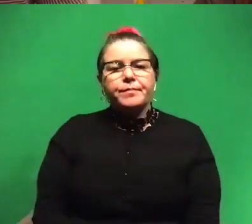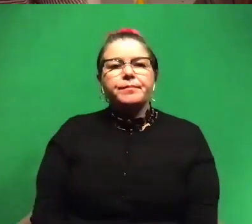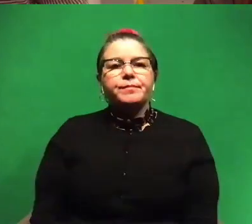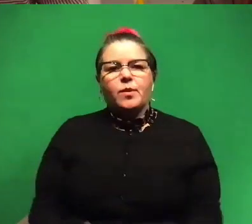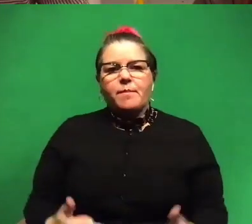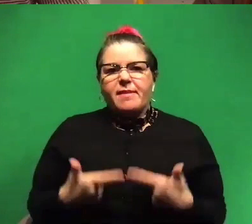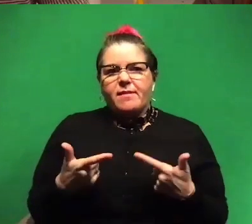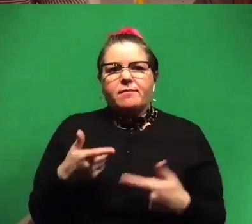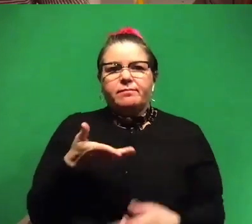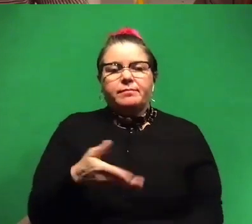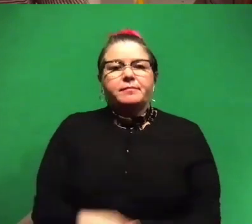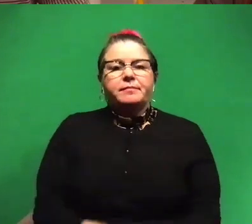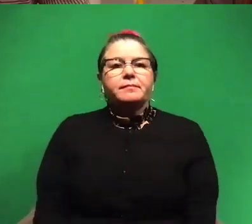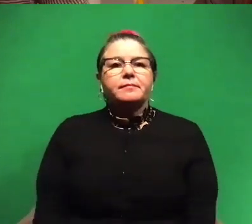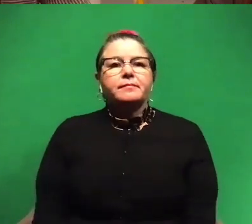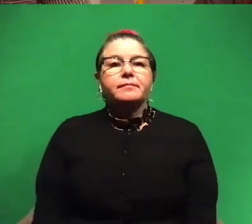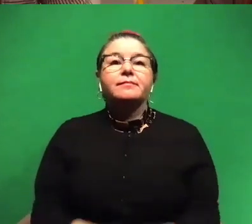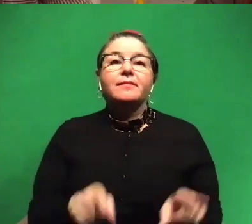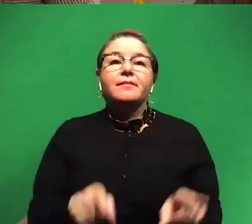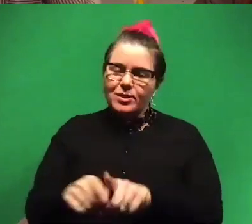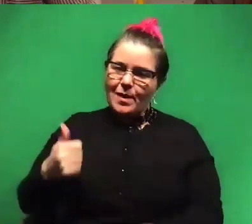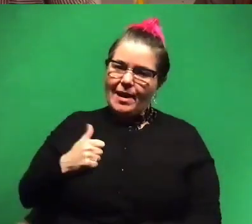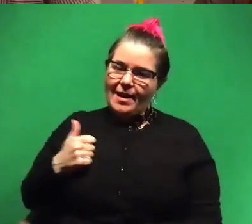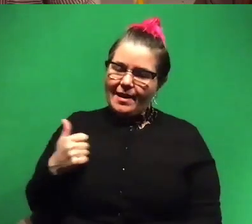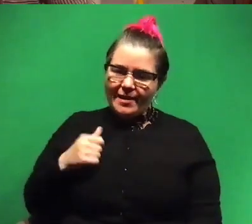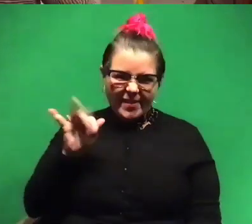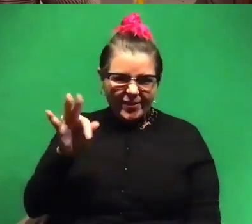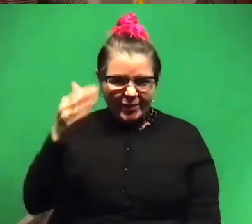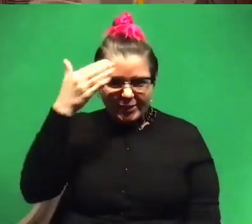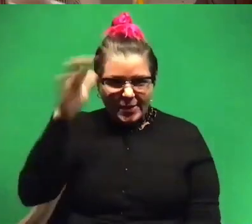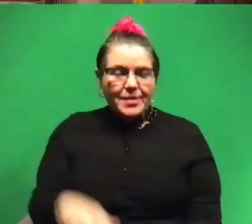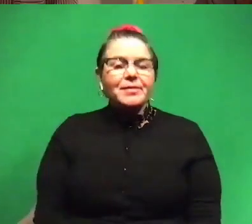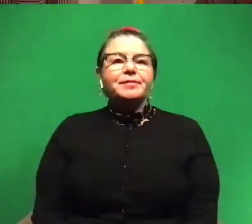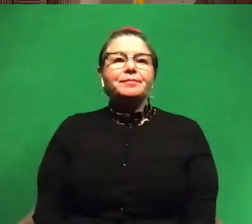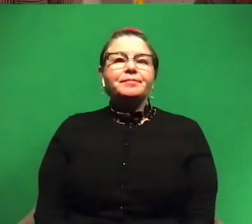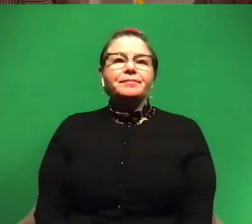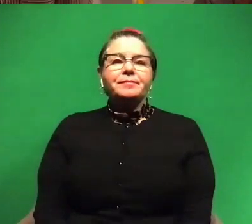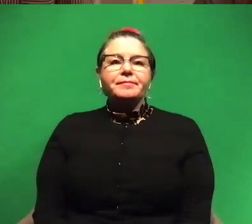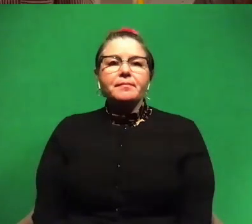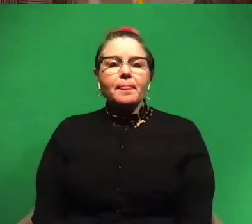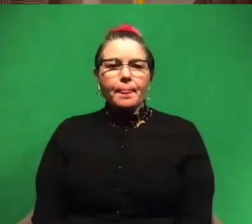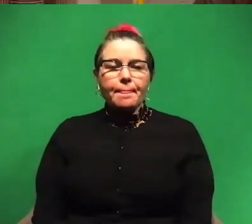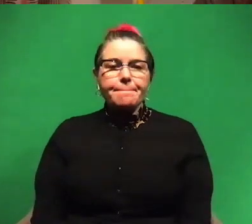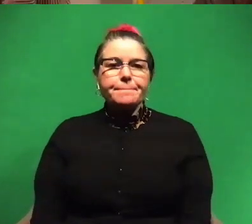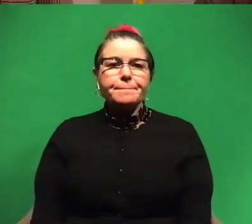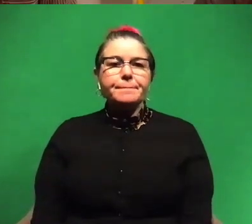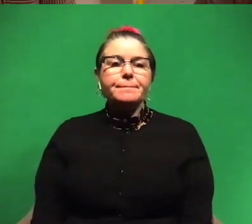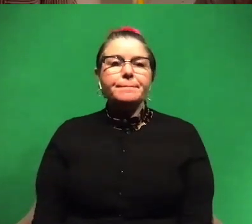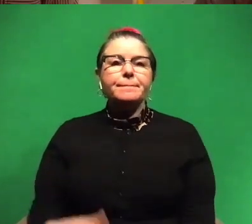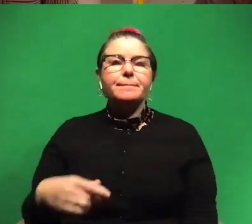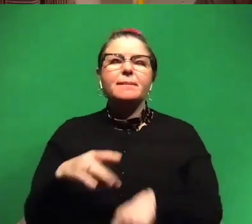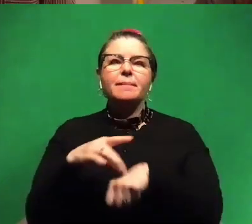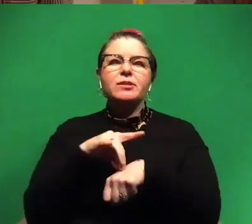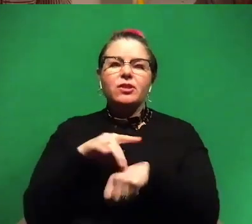now, which is also in Canada, I guess, for anyone who's tuning in from far away. And I'm a